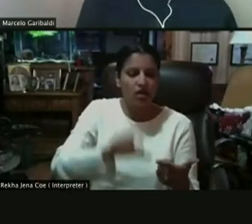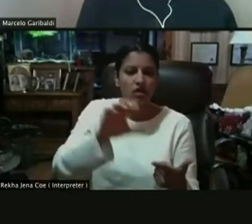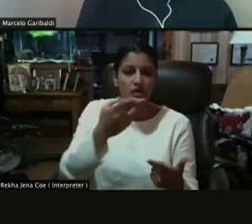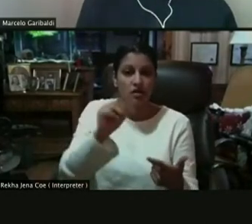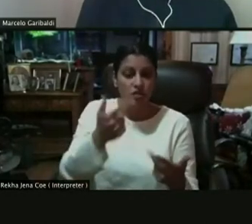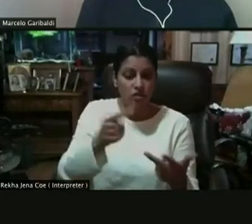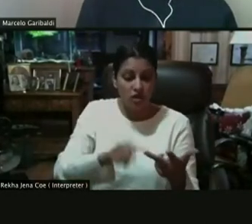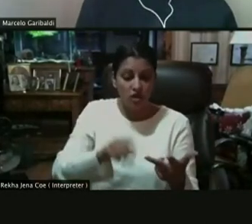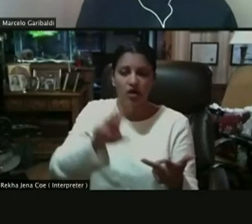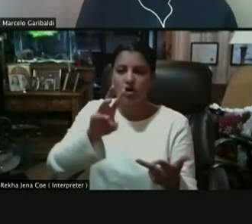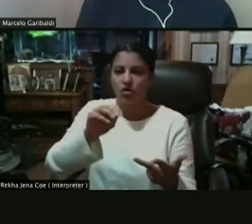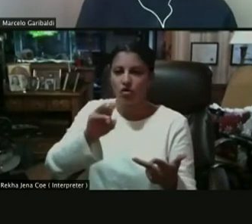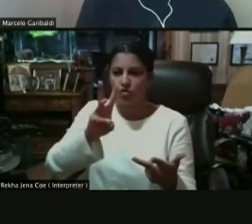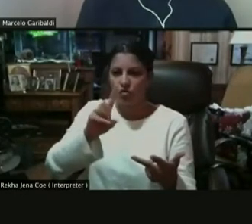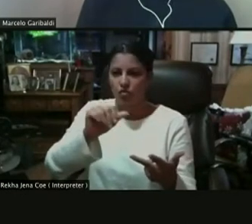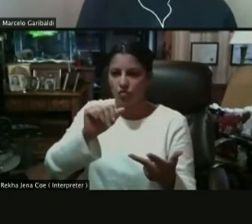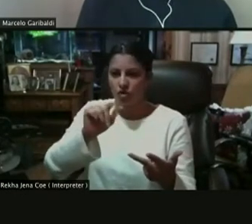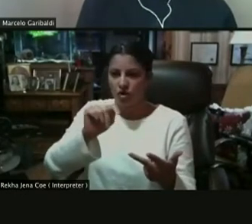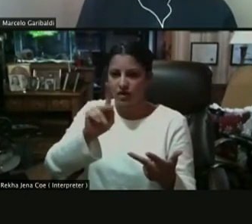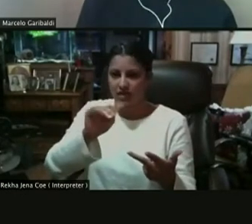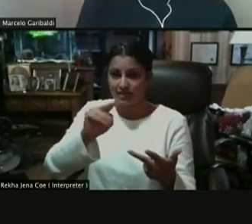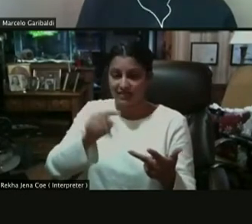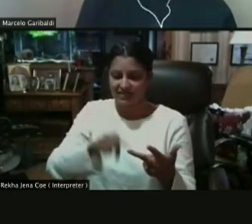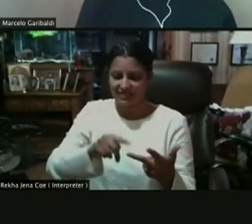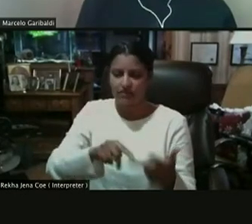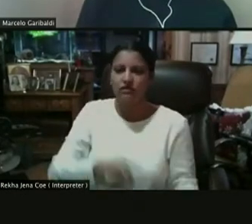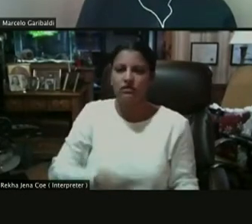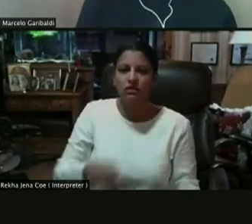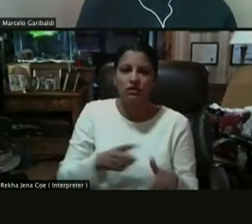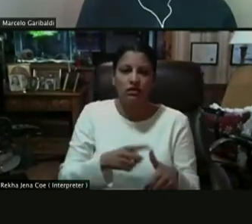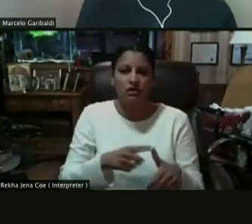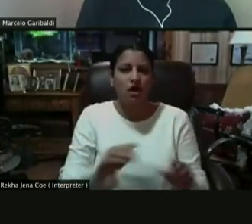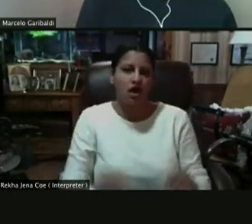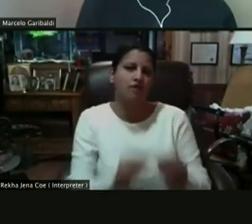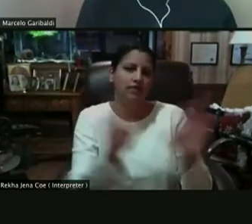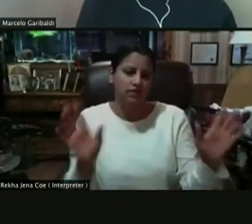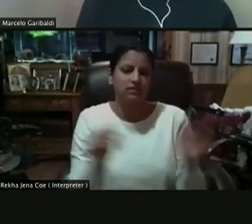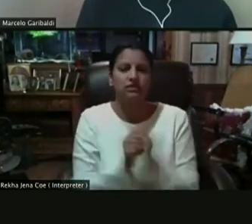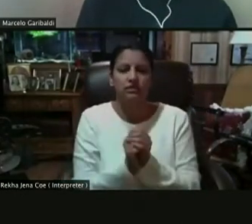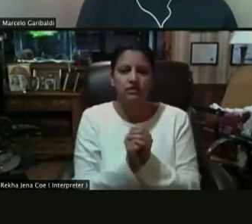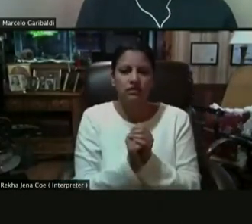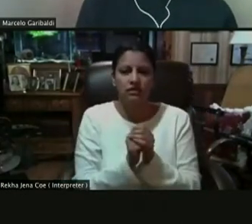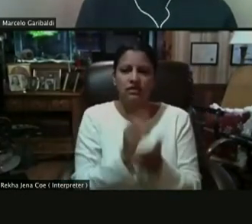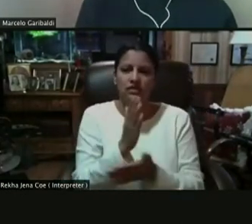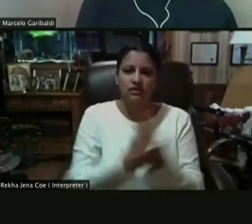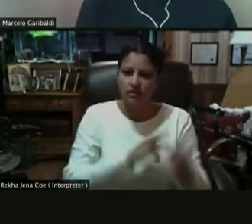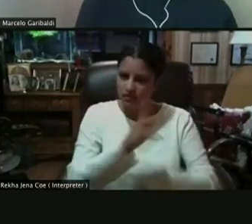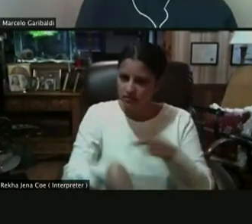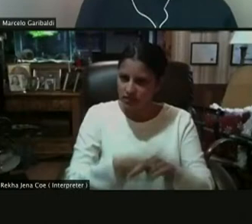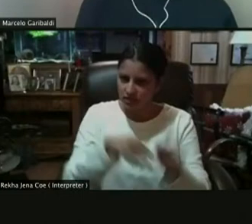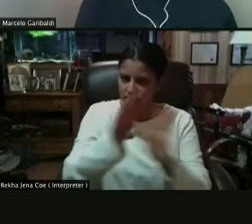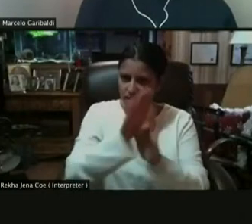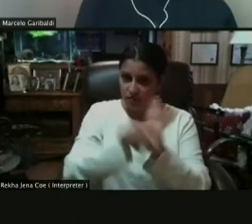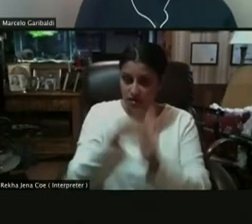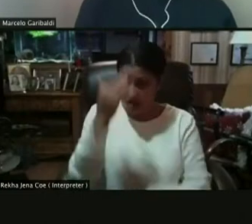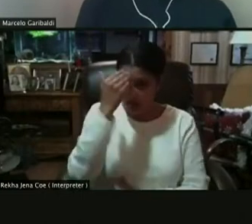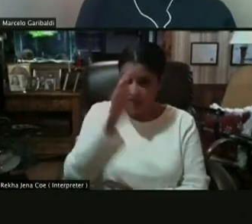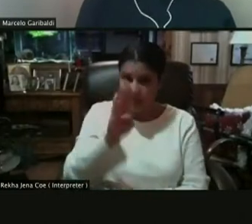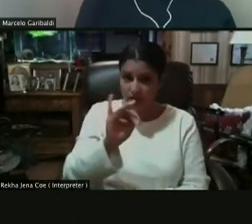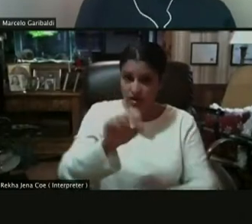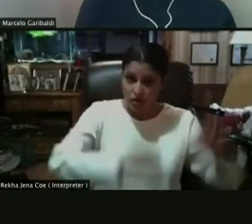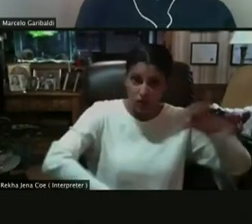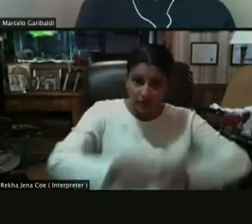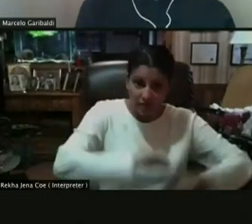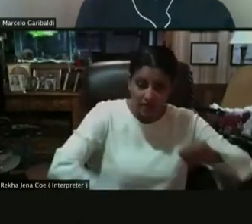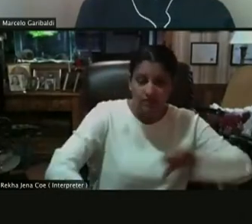with Dr. Watkins. So there's obviously kind of having some sort of background knowledge in biosciences, whether that's a